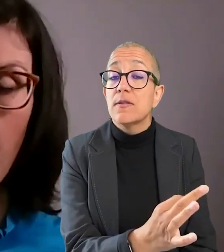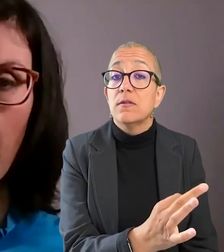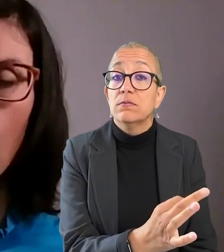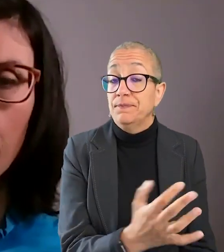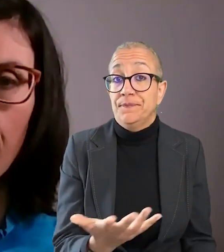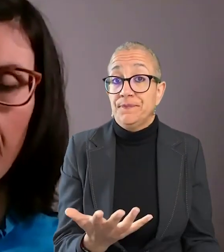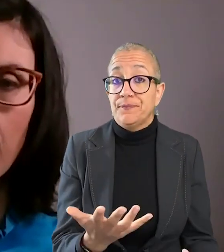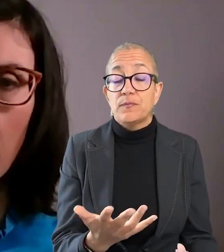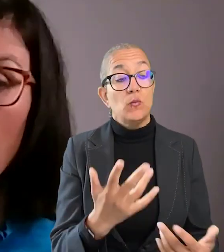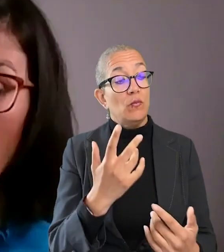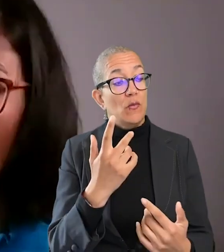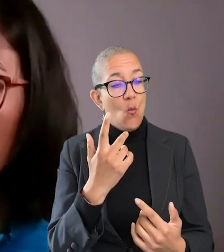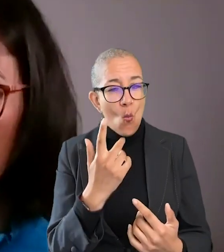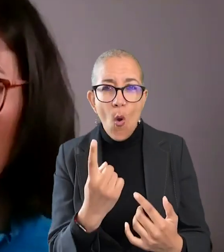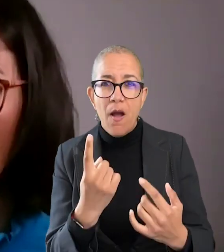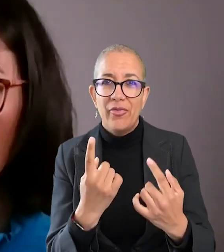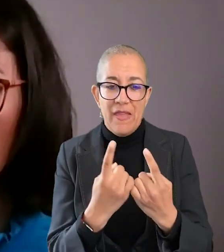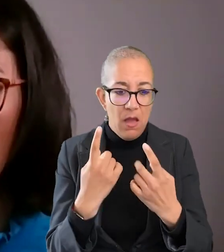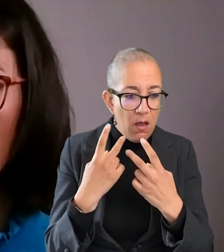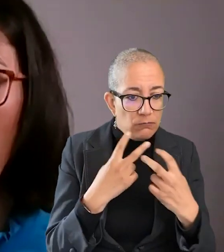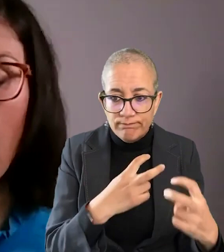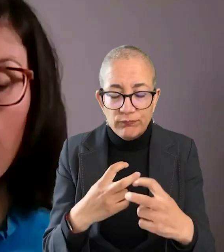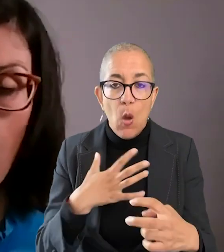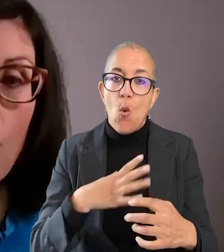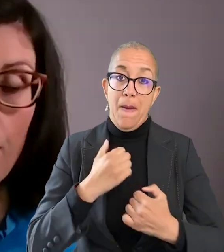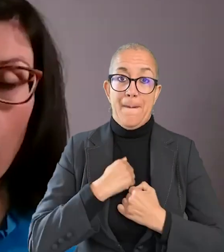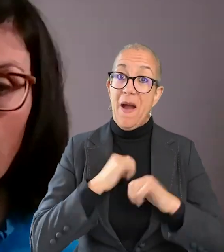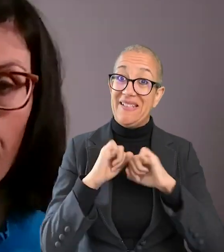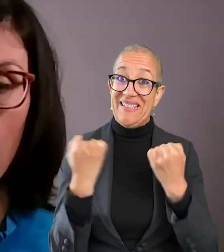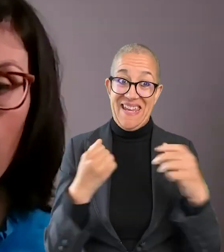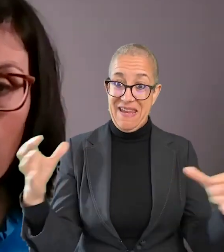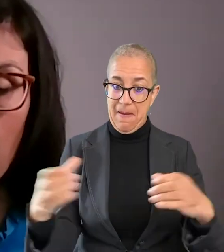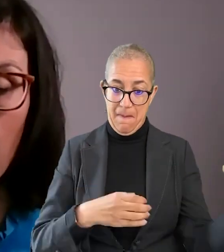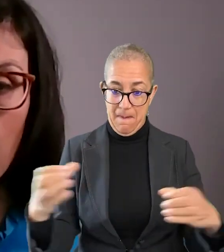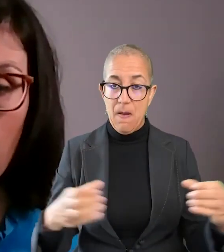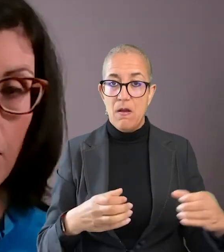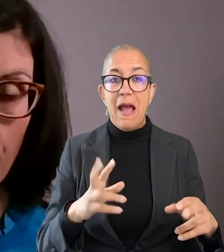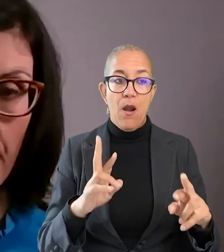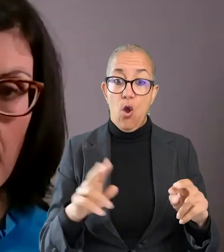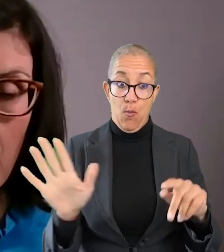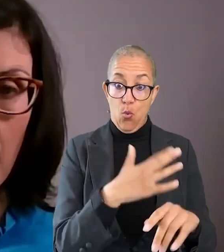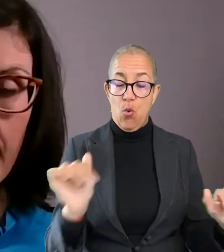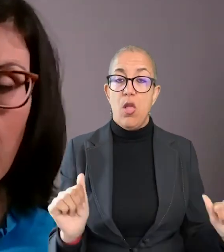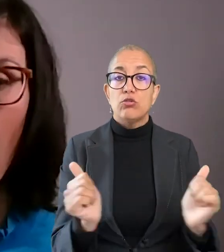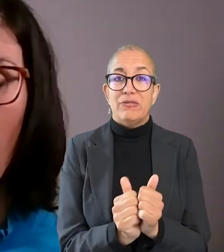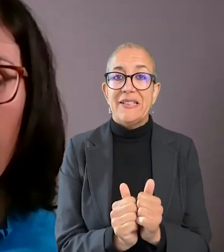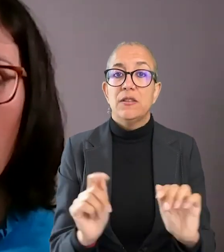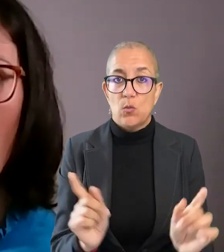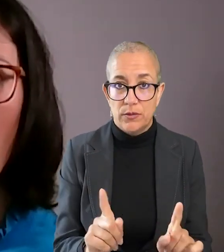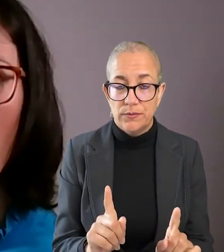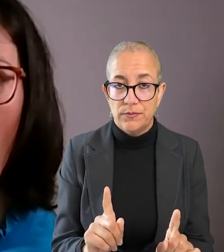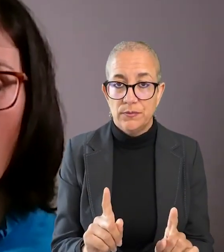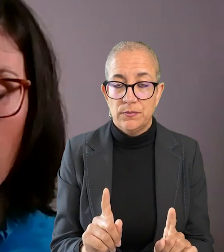it. And one of the things that I look for in the team around me, and I would hope all of them would agree, is that